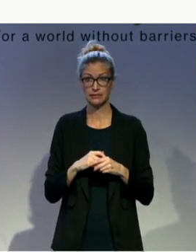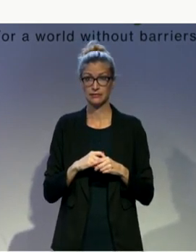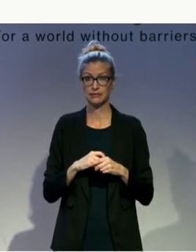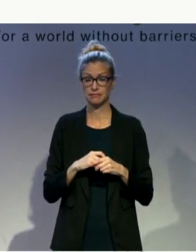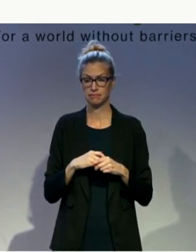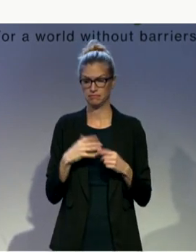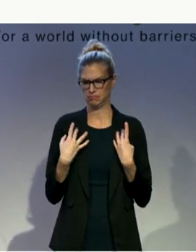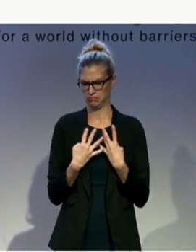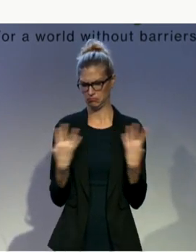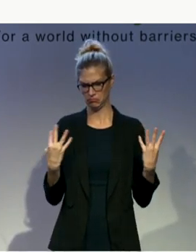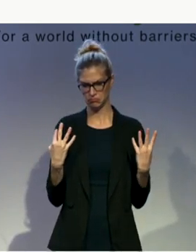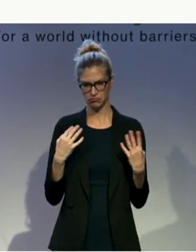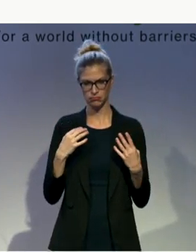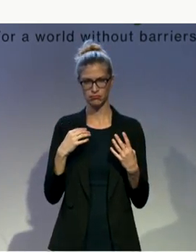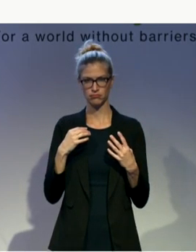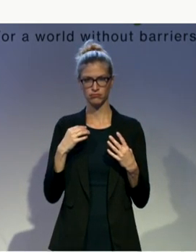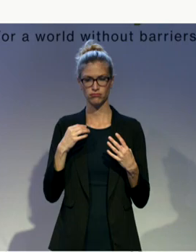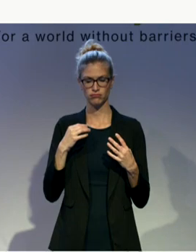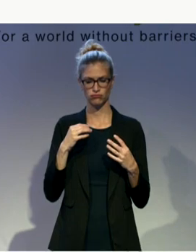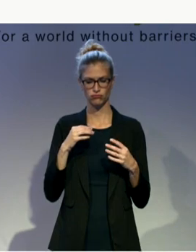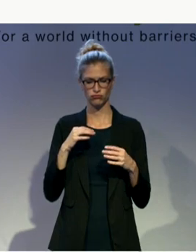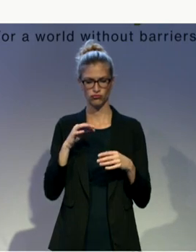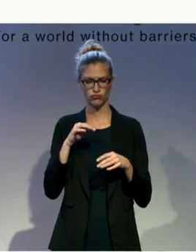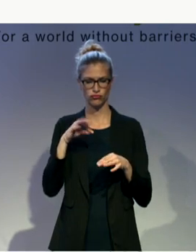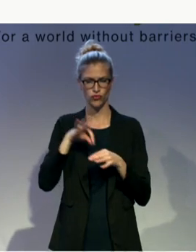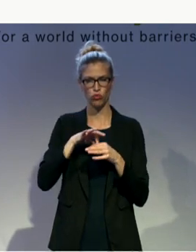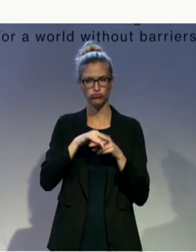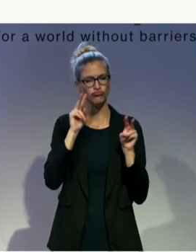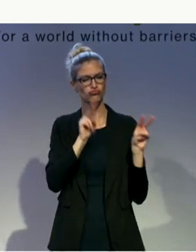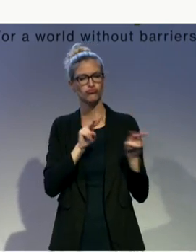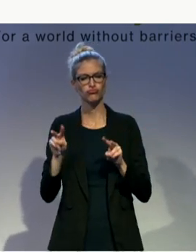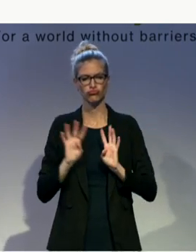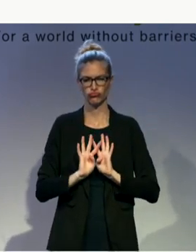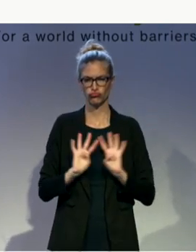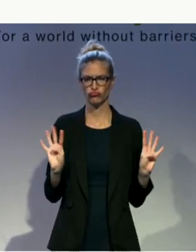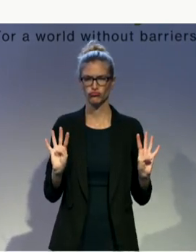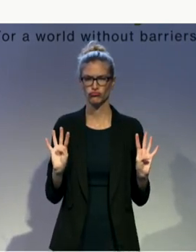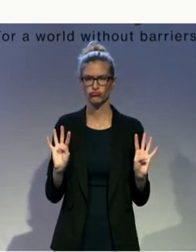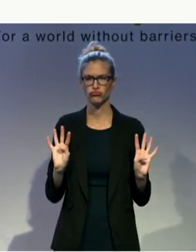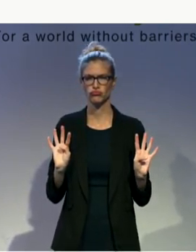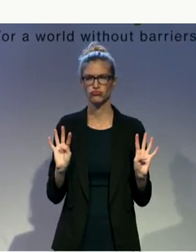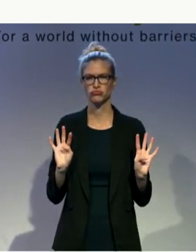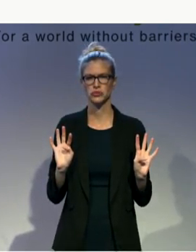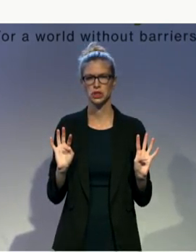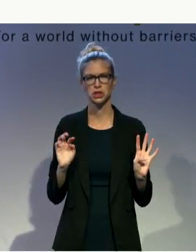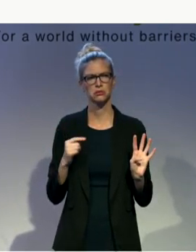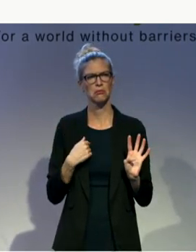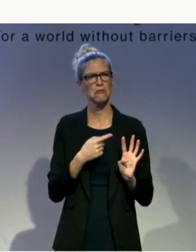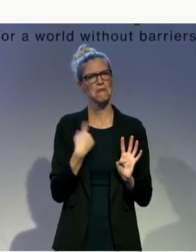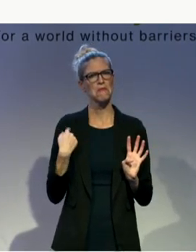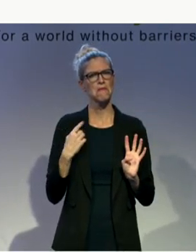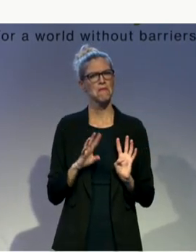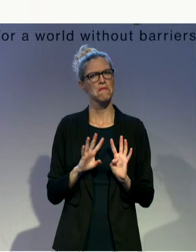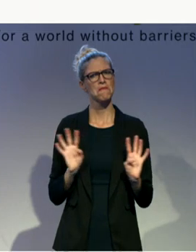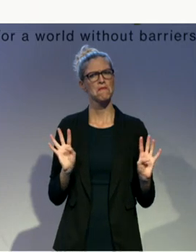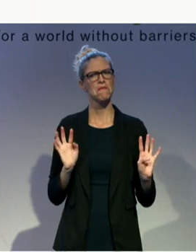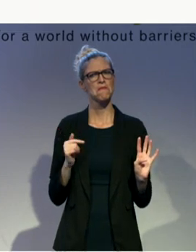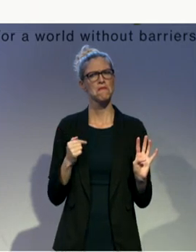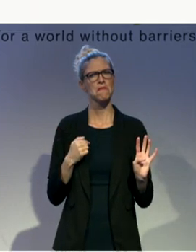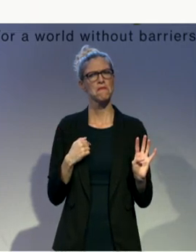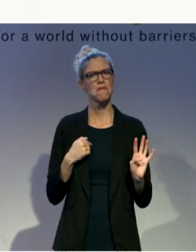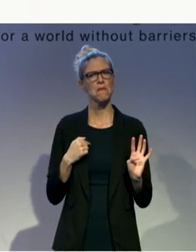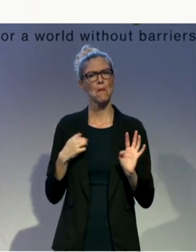and must remain an impartial body in terms of the elections, so will not be involved in writing party-specific policy information,